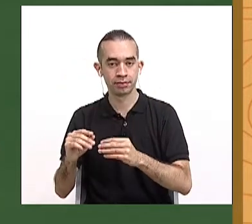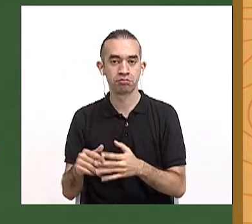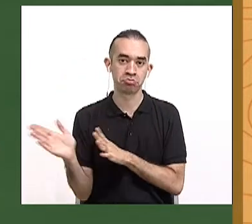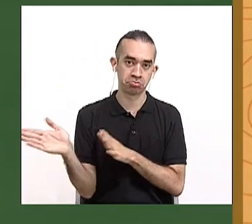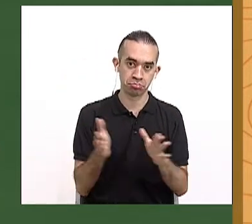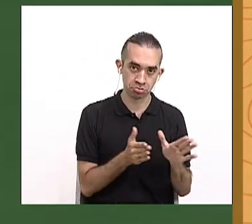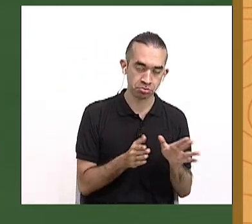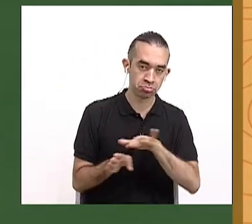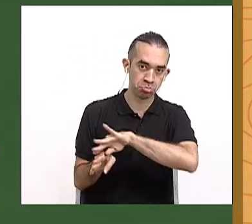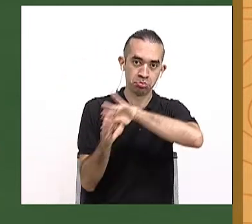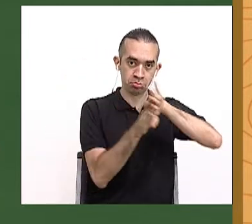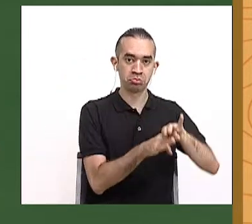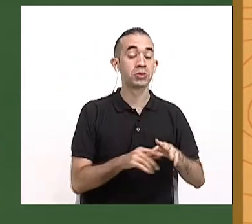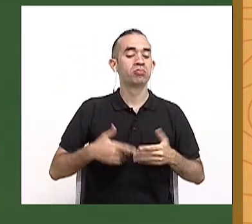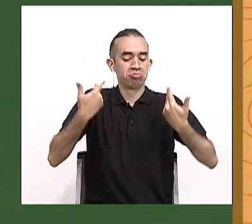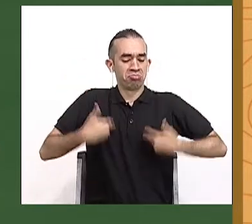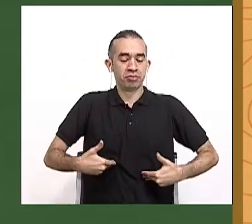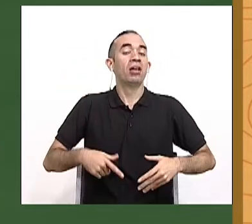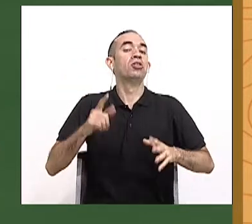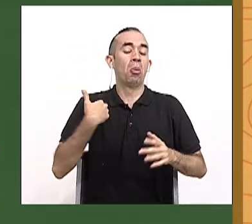expressions you can use.